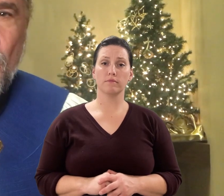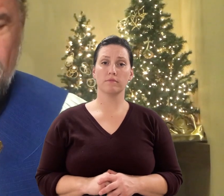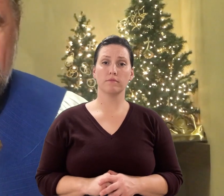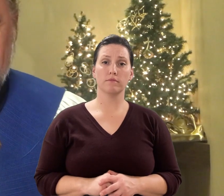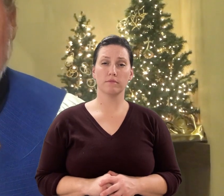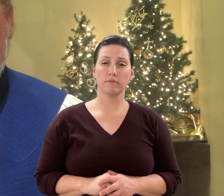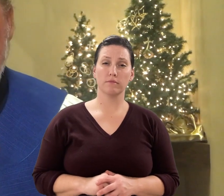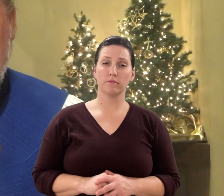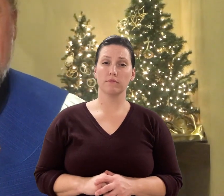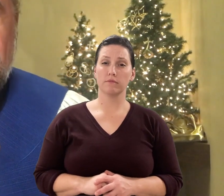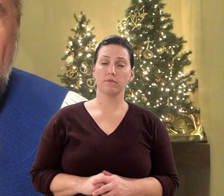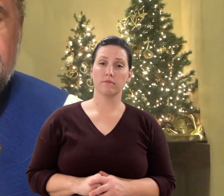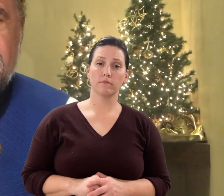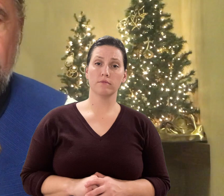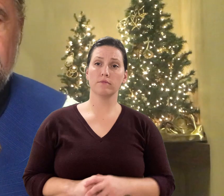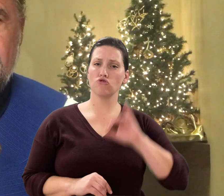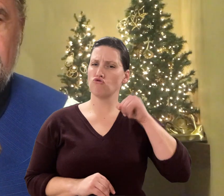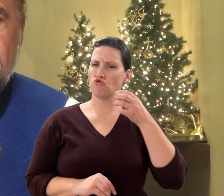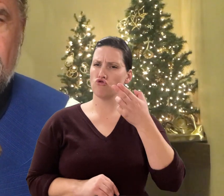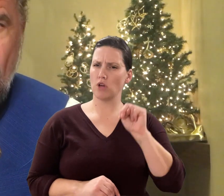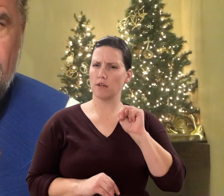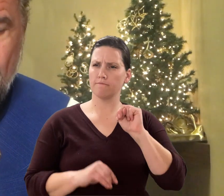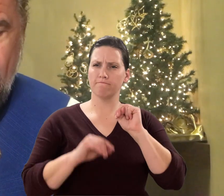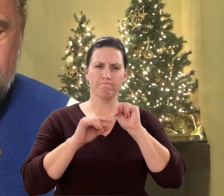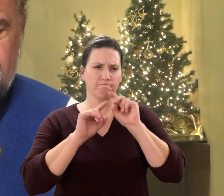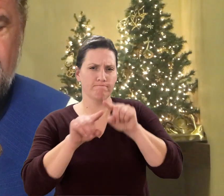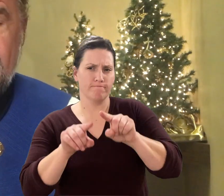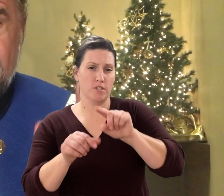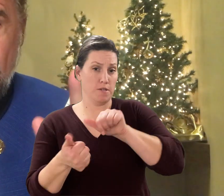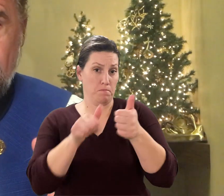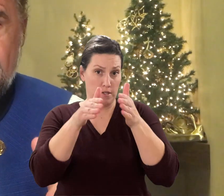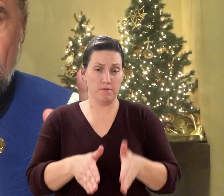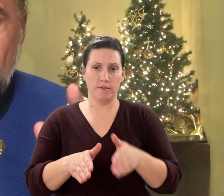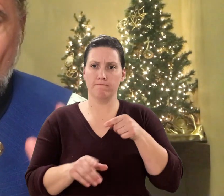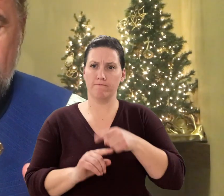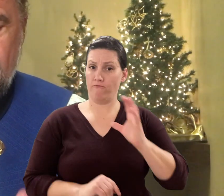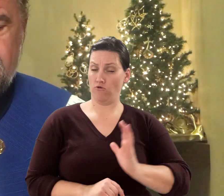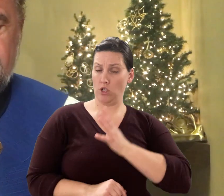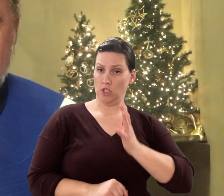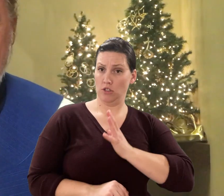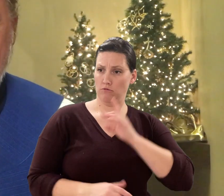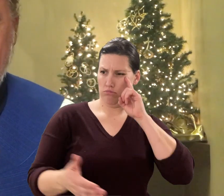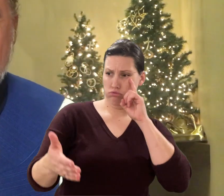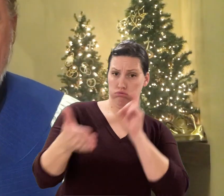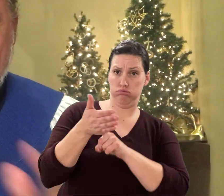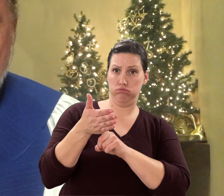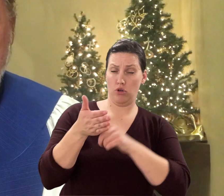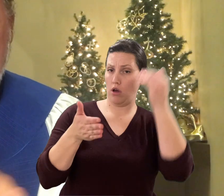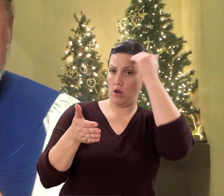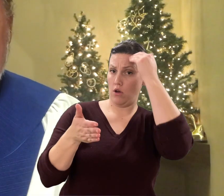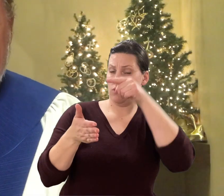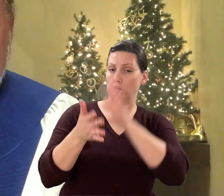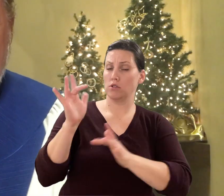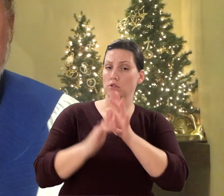Not only did God send John the Baptist as the official witness so that you